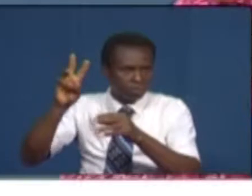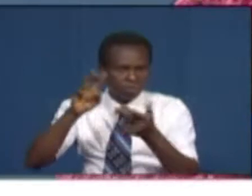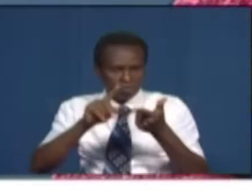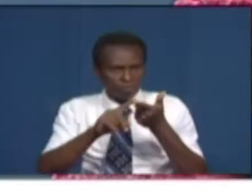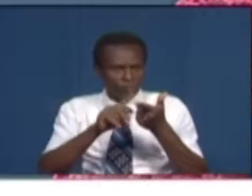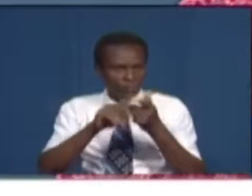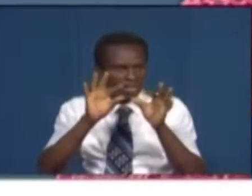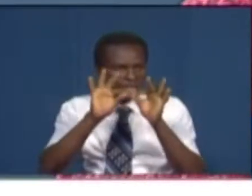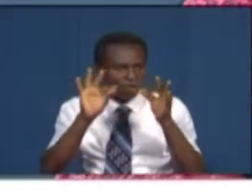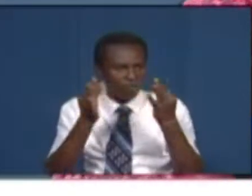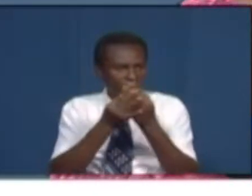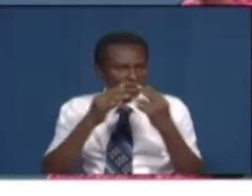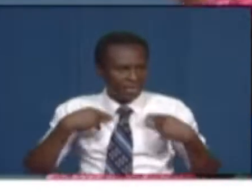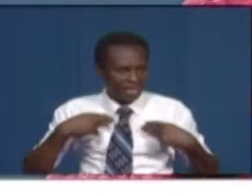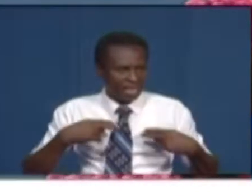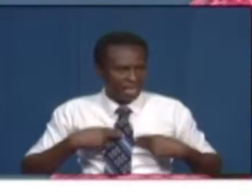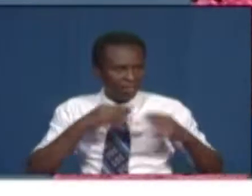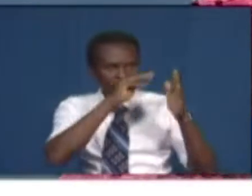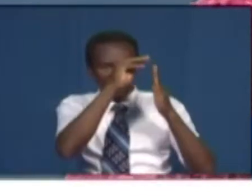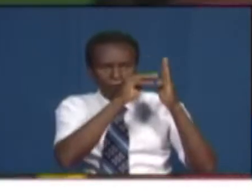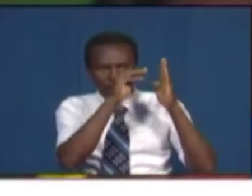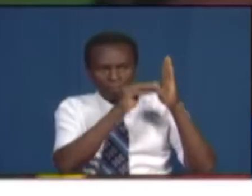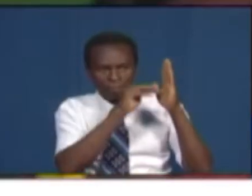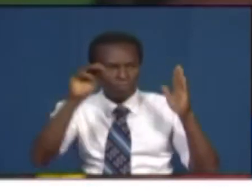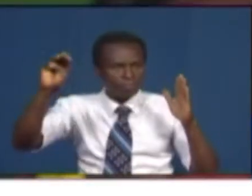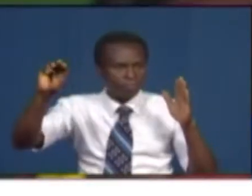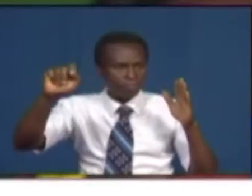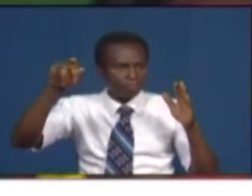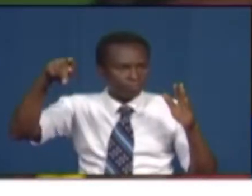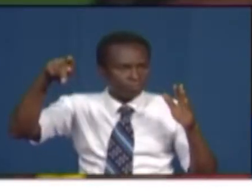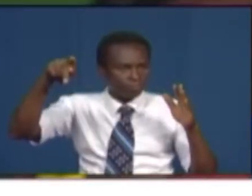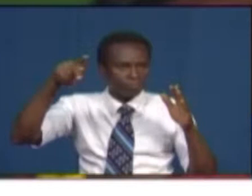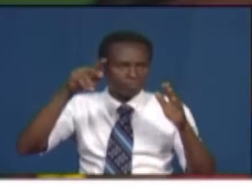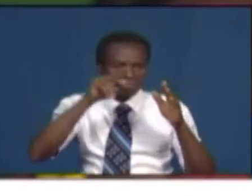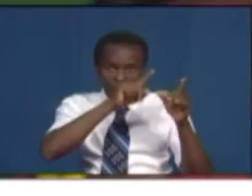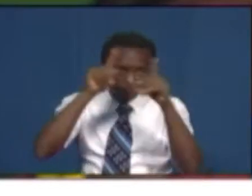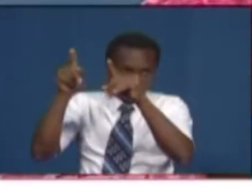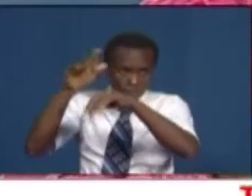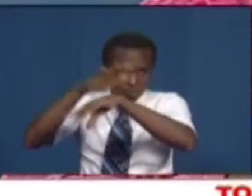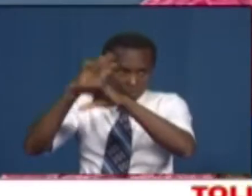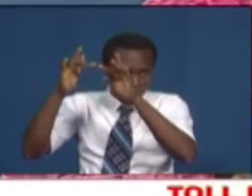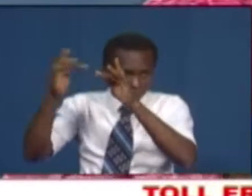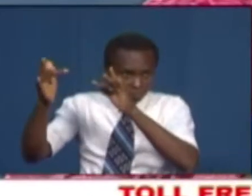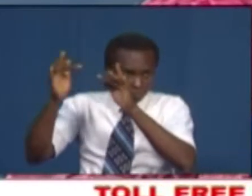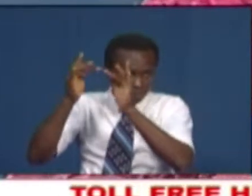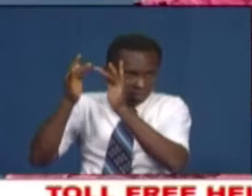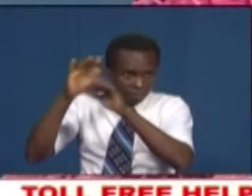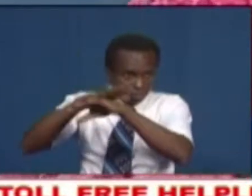Map also, FHP app. Both of the apps, when you go to Play